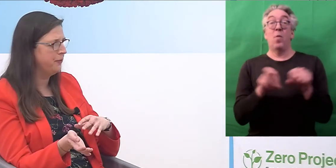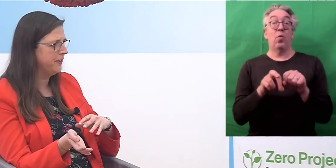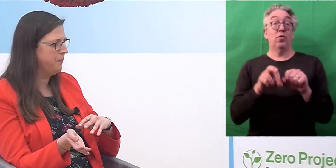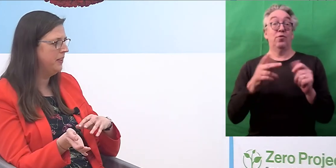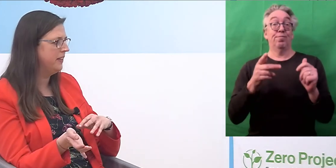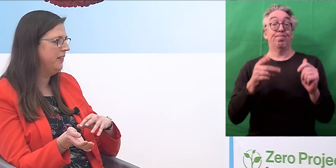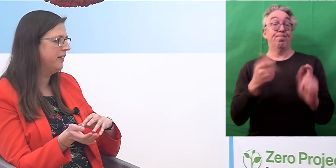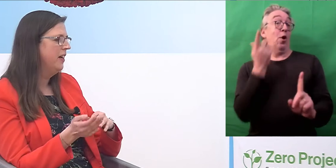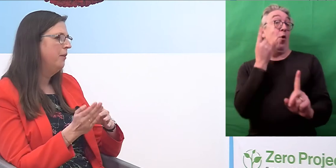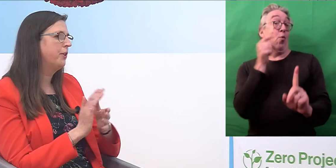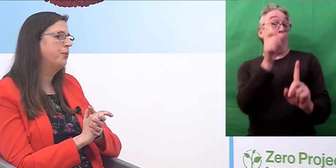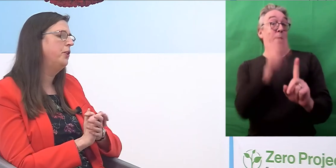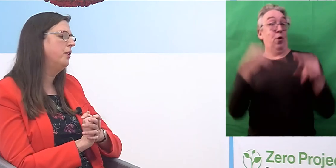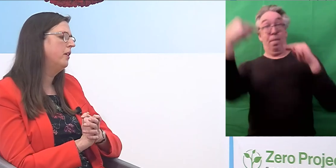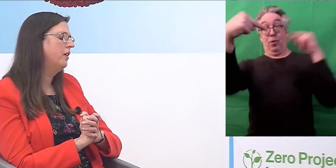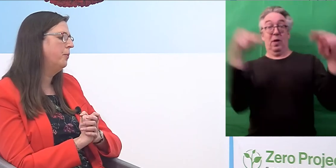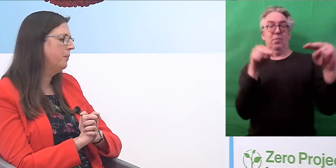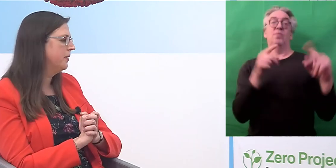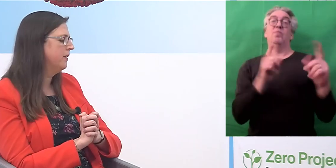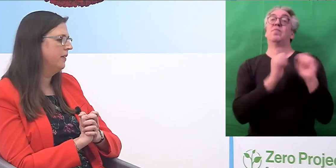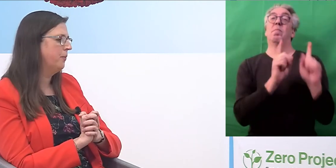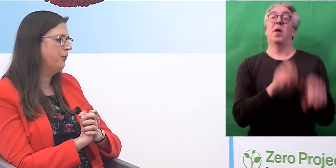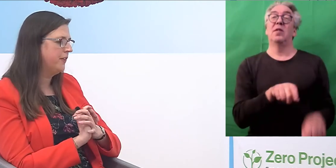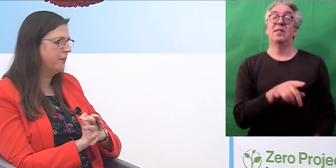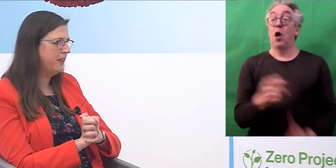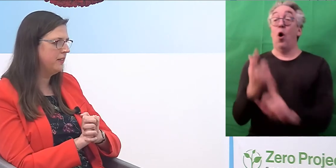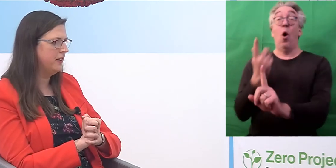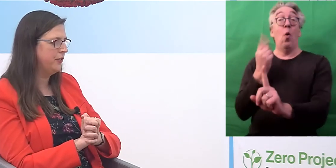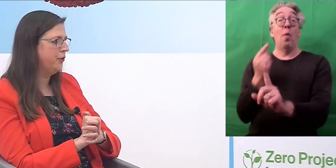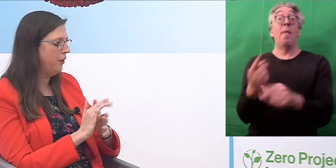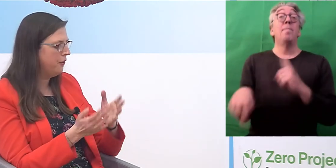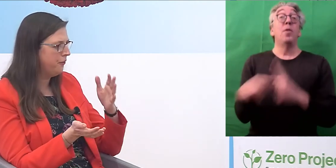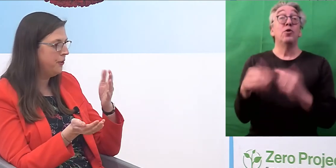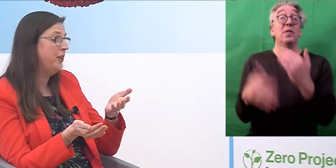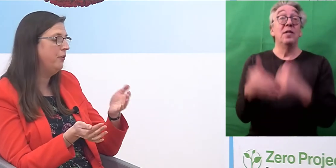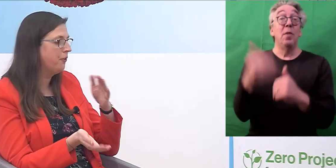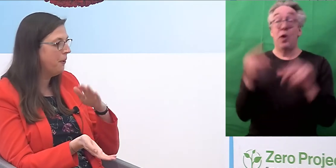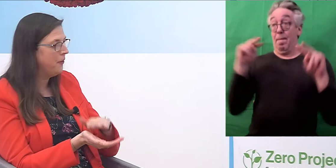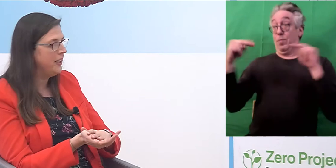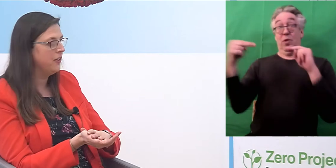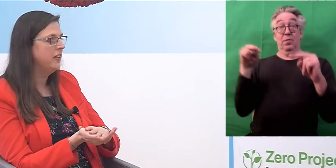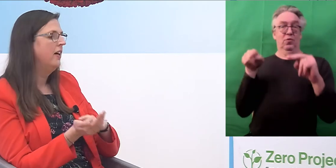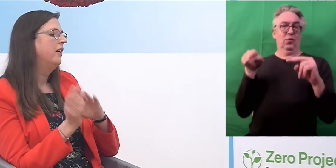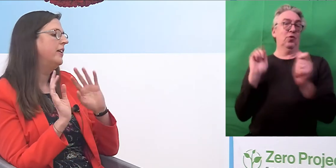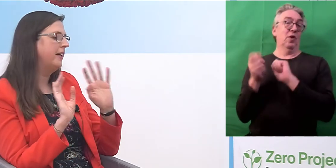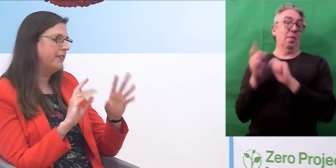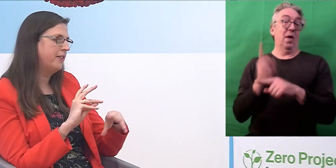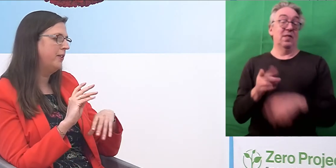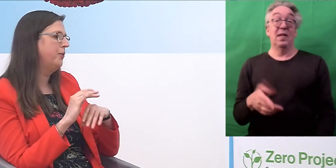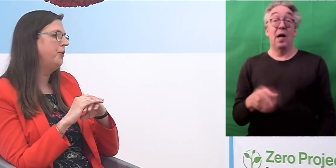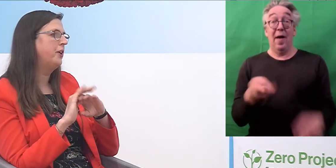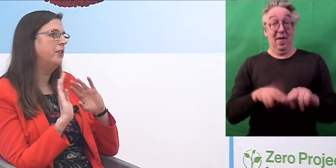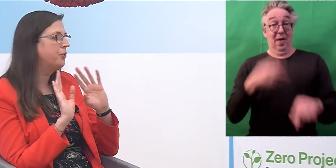people with disabilities. Because when you are a woman with disabilities, you hear from early on,